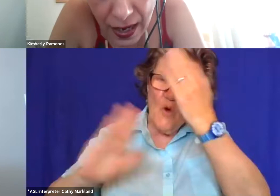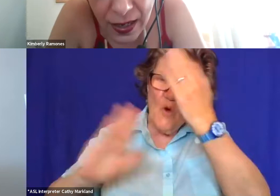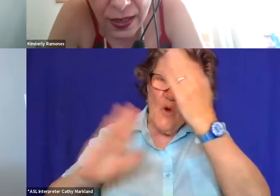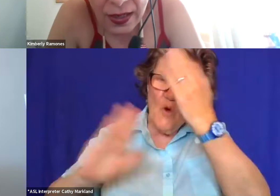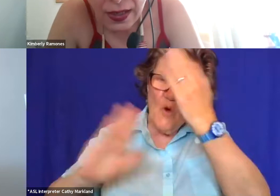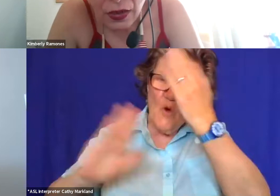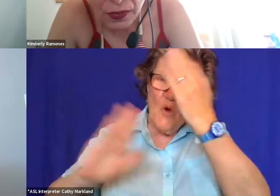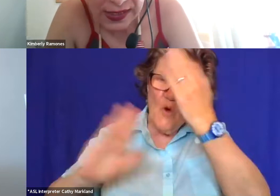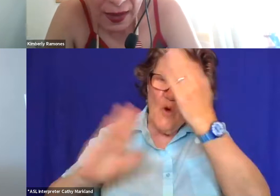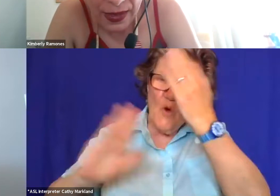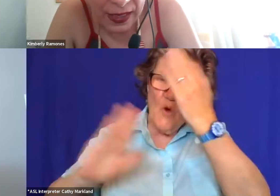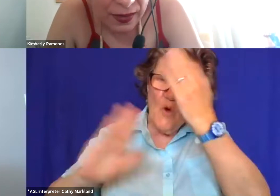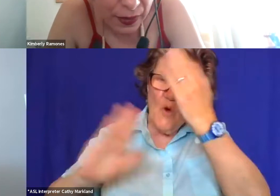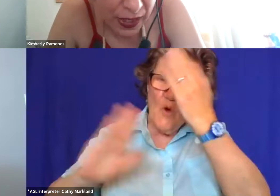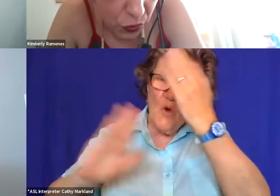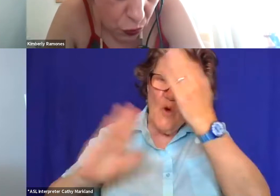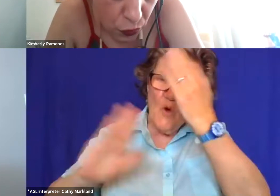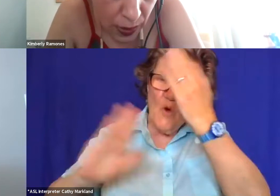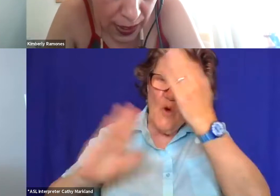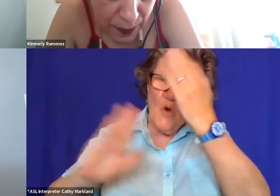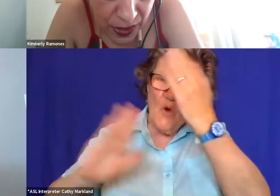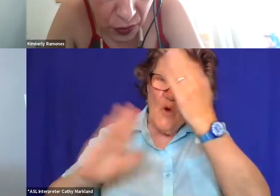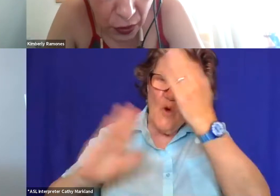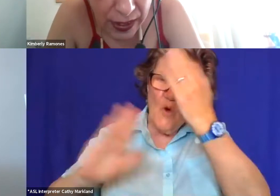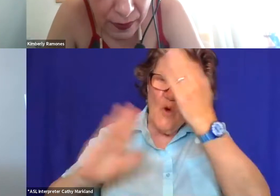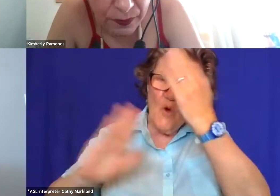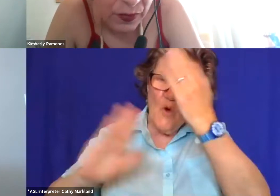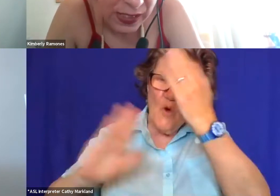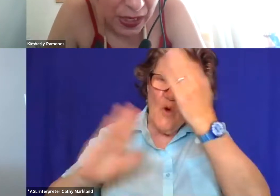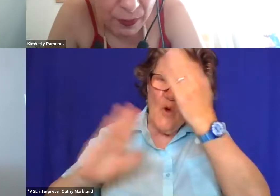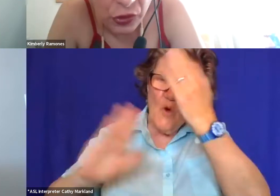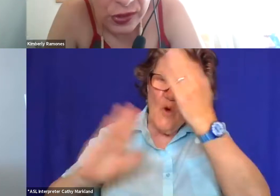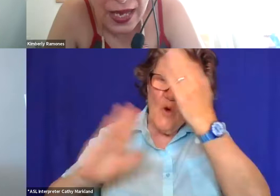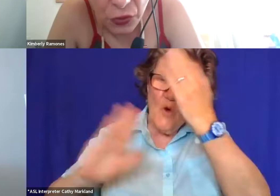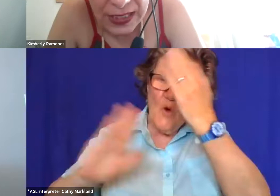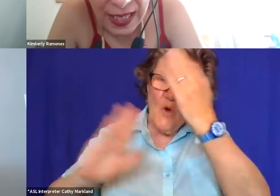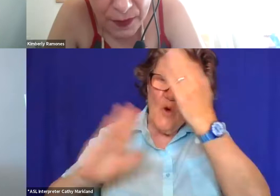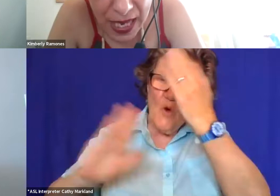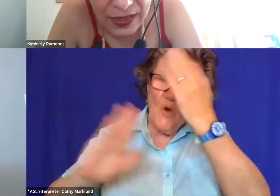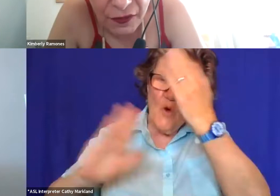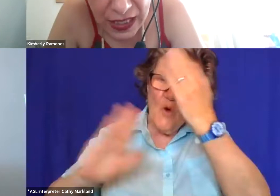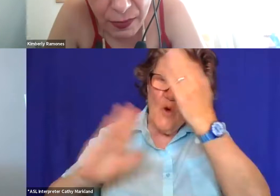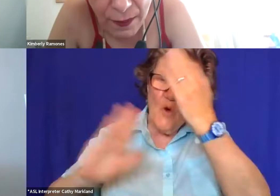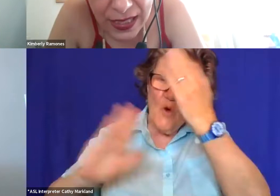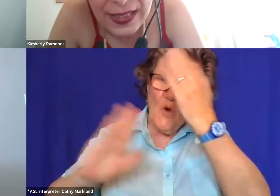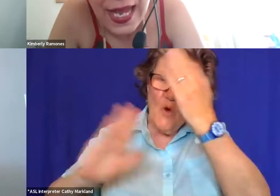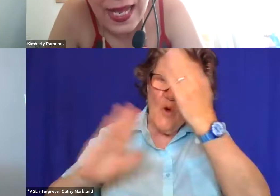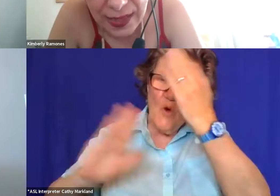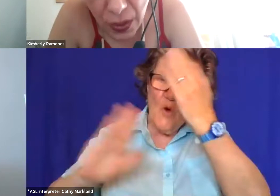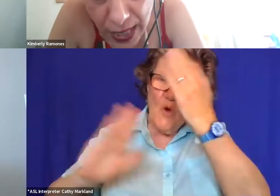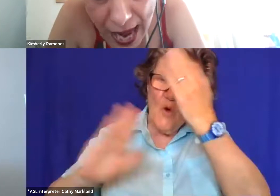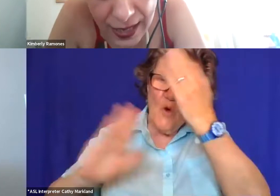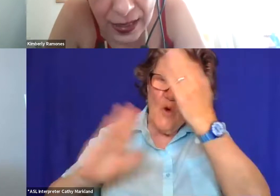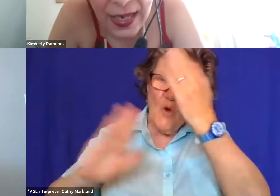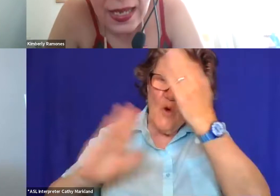well. Hopefully that will also help, because we definitely want to make sure that we're evaluating any